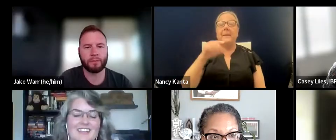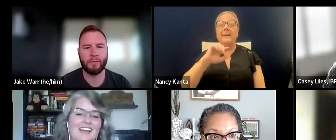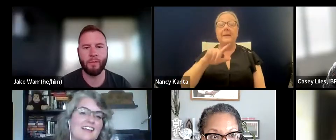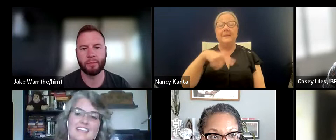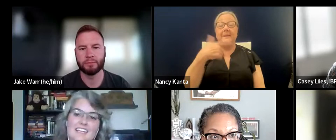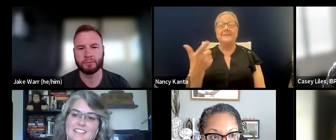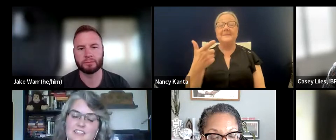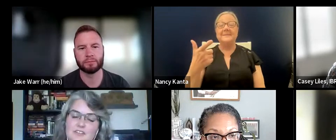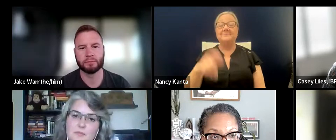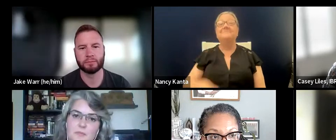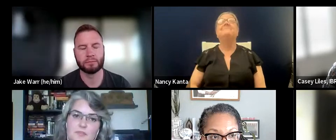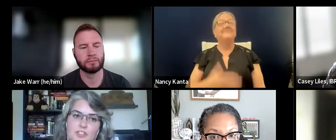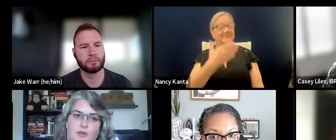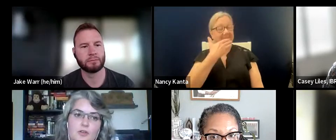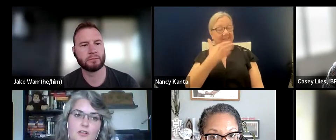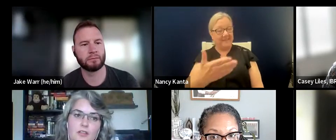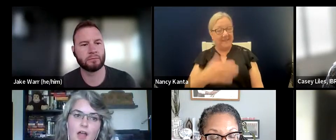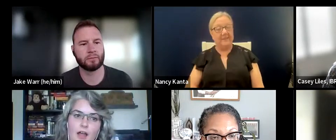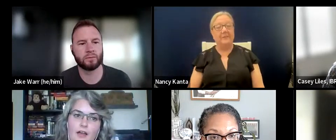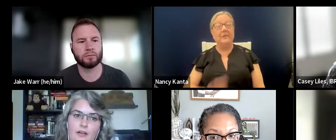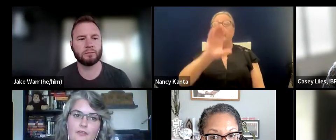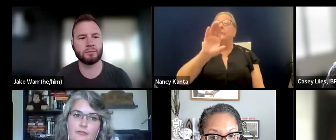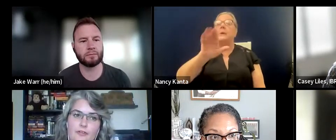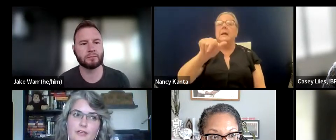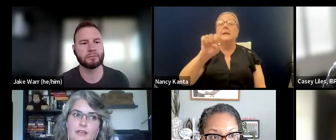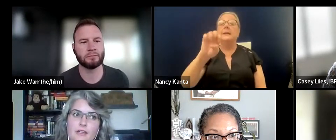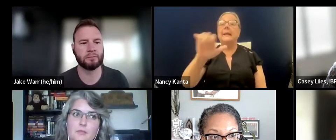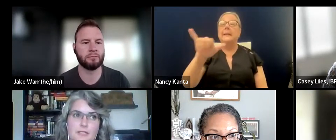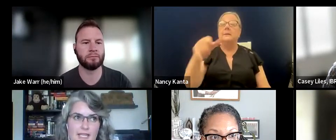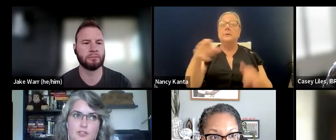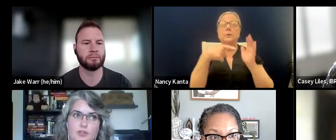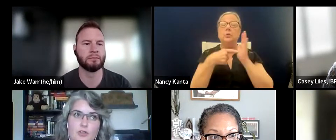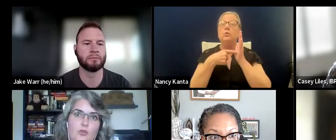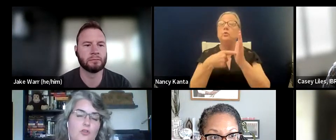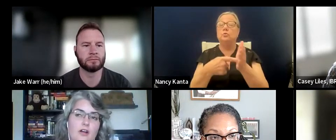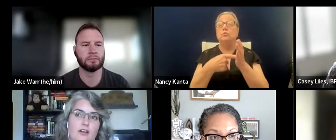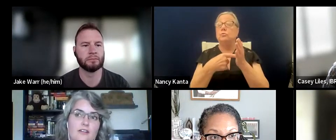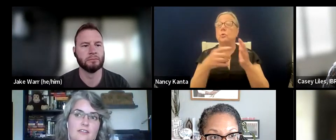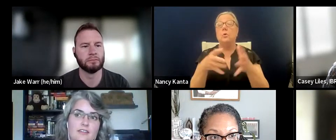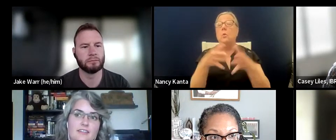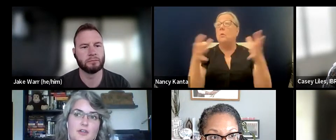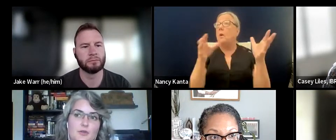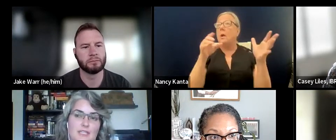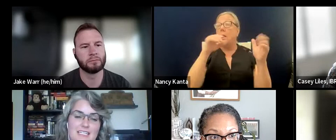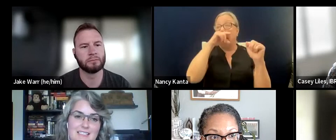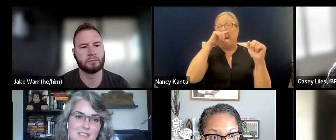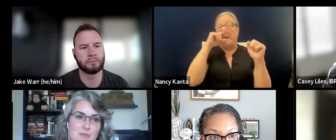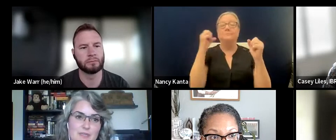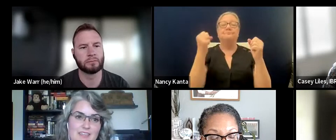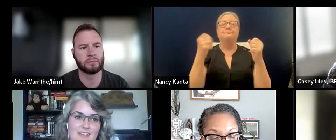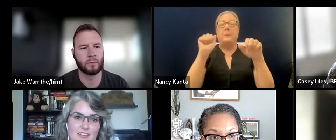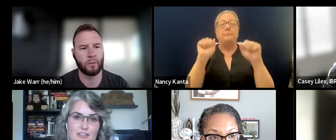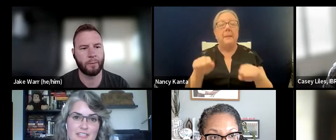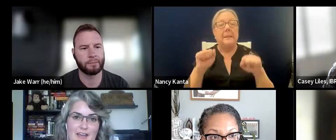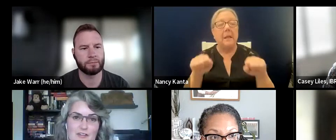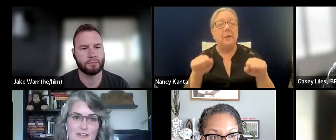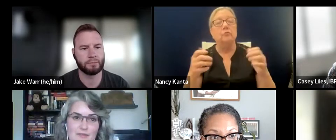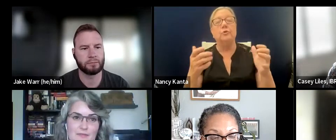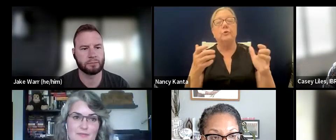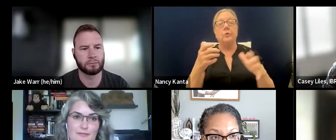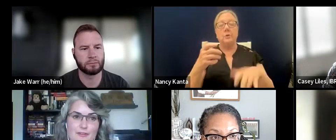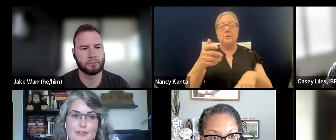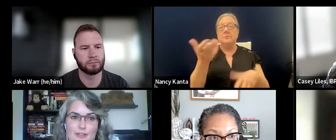Thank you. Casey, you showed a lot of potential or, needs to be looked